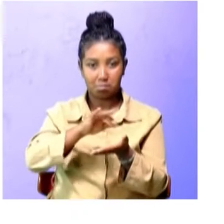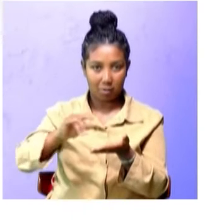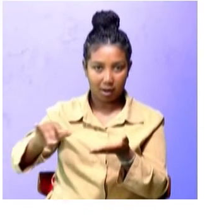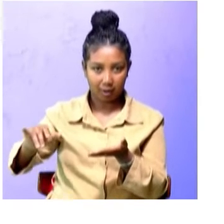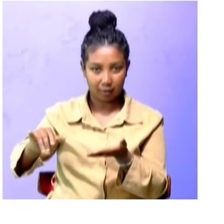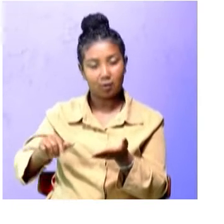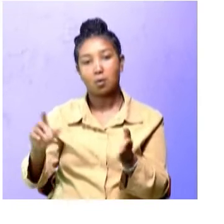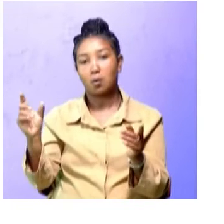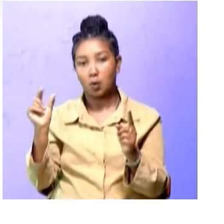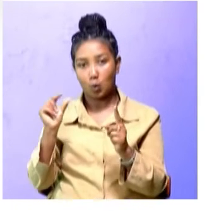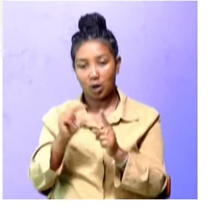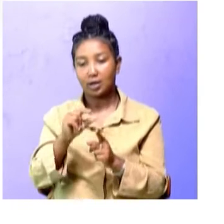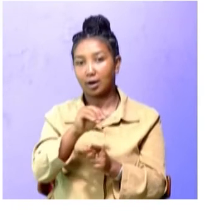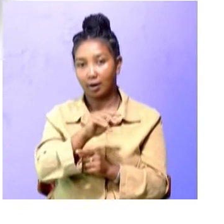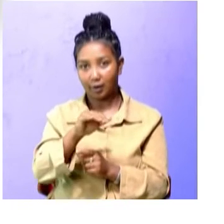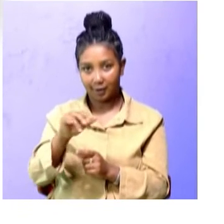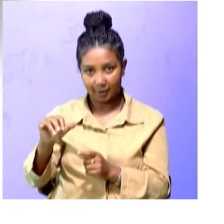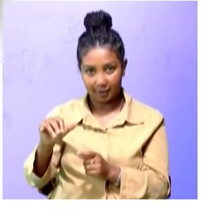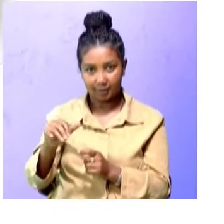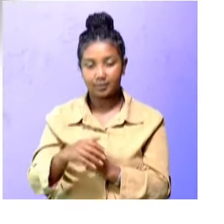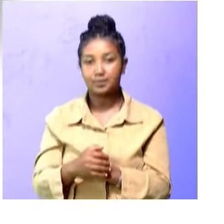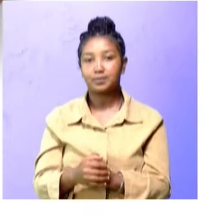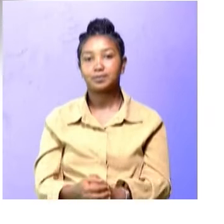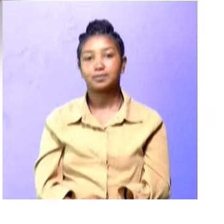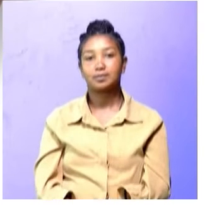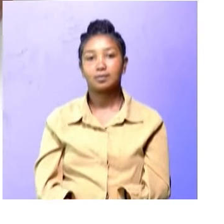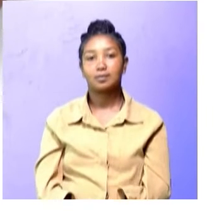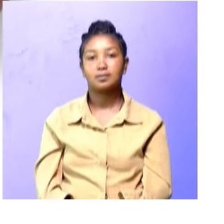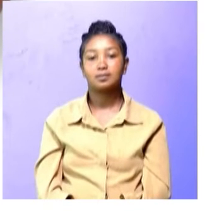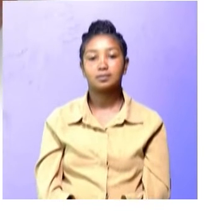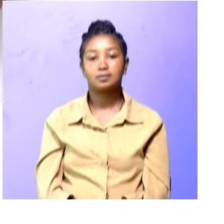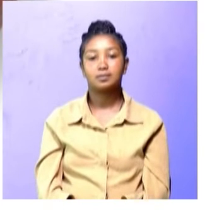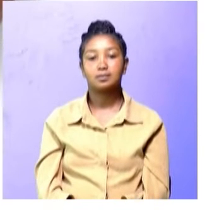or word letter and spelling.